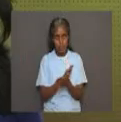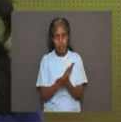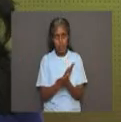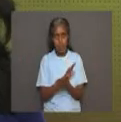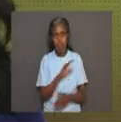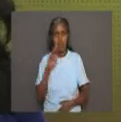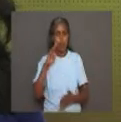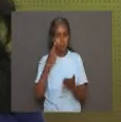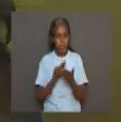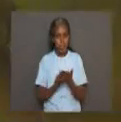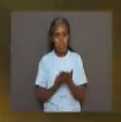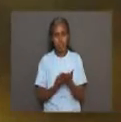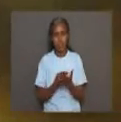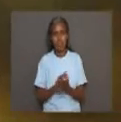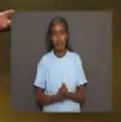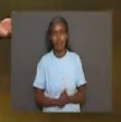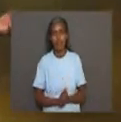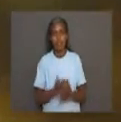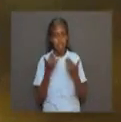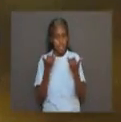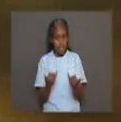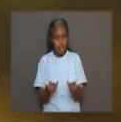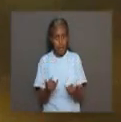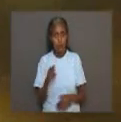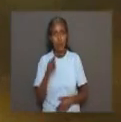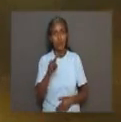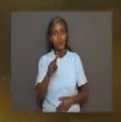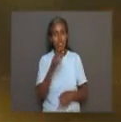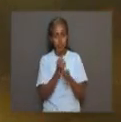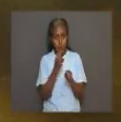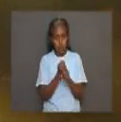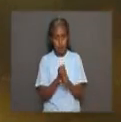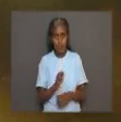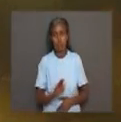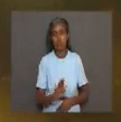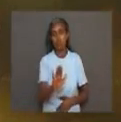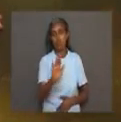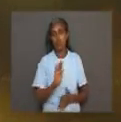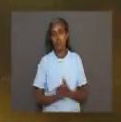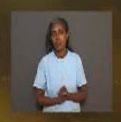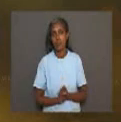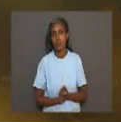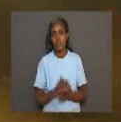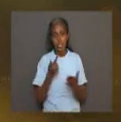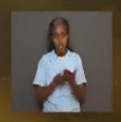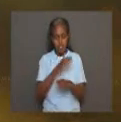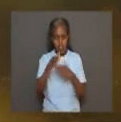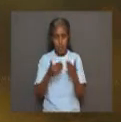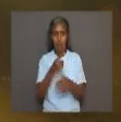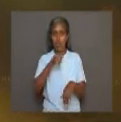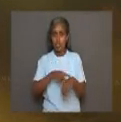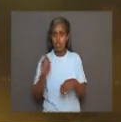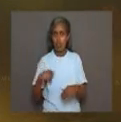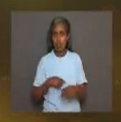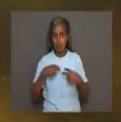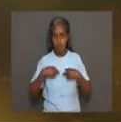and magazines. Now you can construct your own. That is all the time we